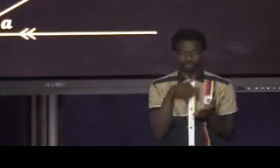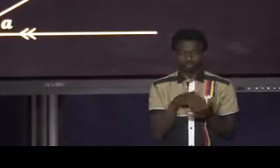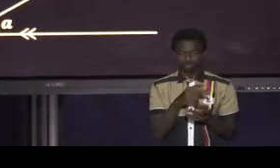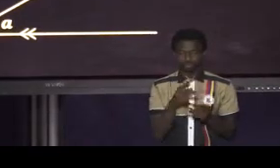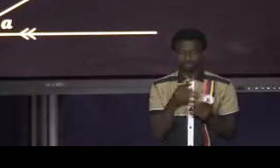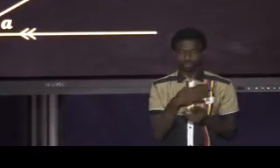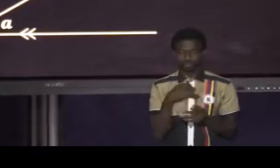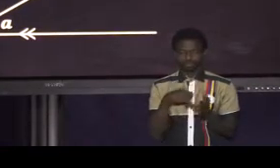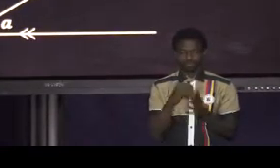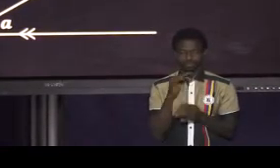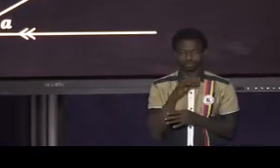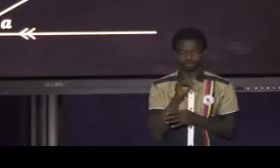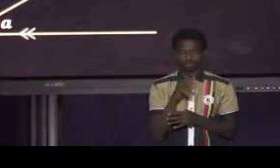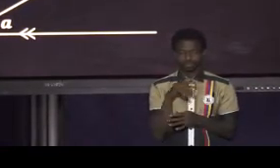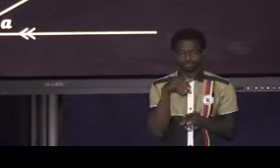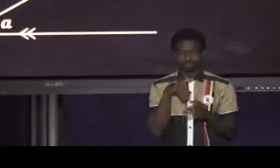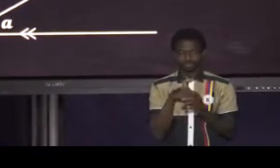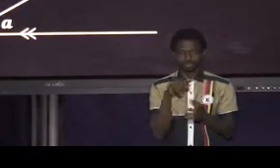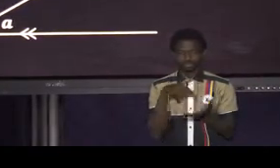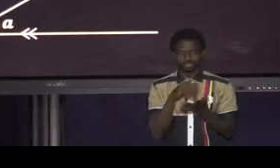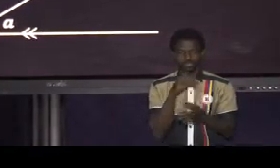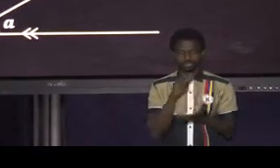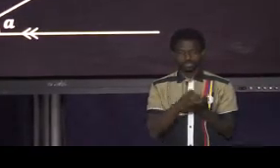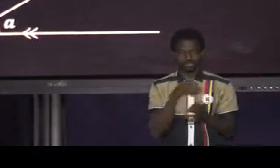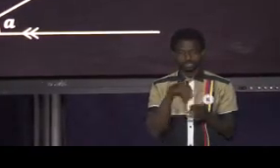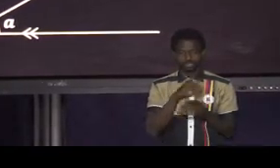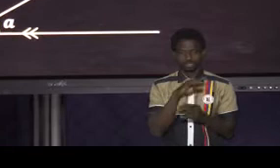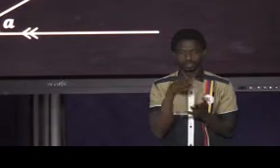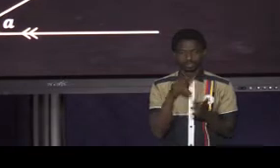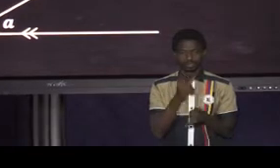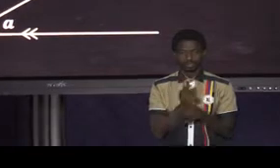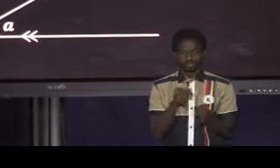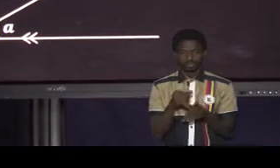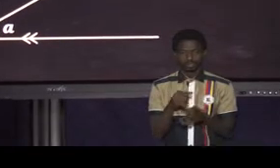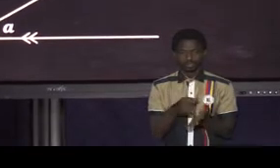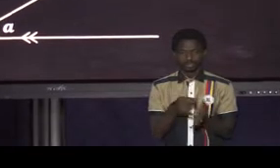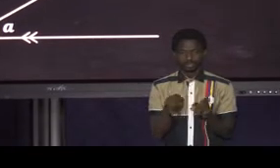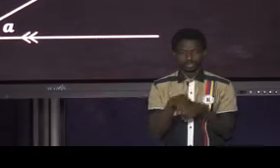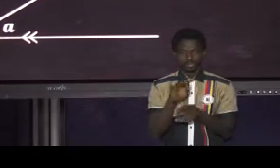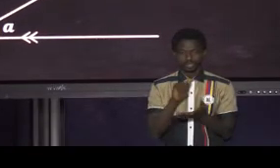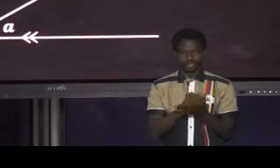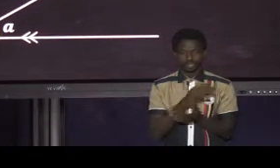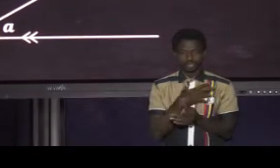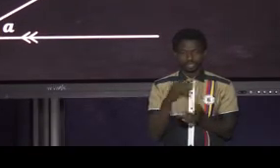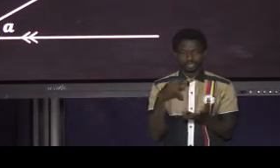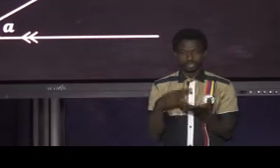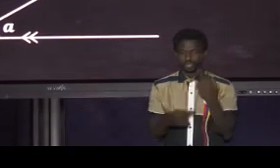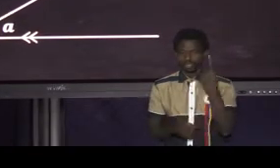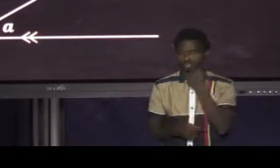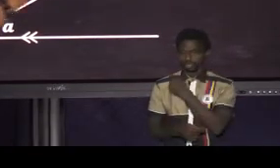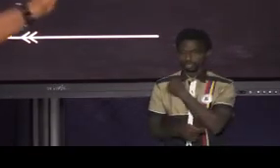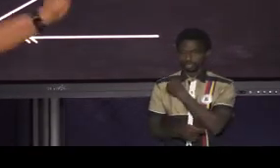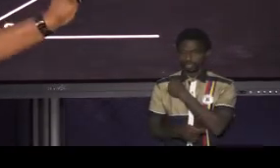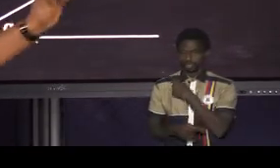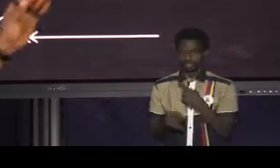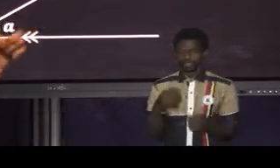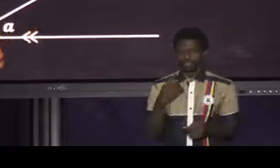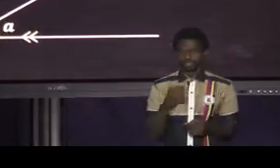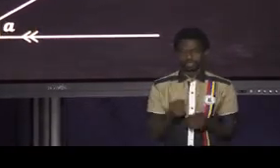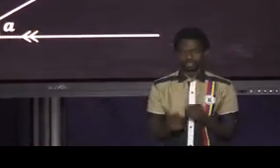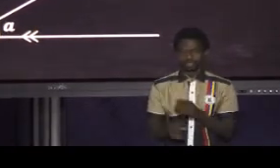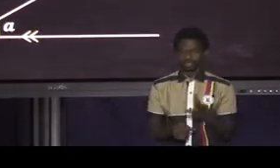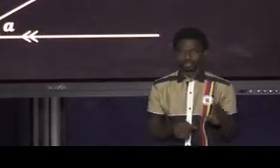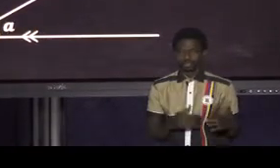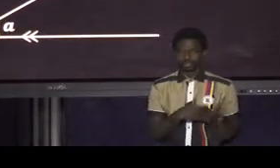and it will fit nicely in here. This one that is in the middle, keep it like that, and this one that is at this end, facing the left